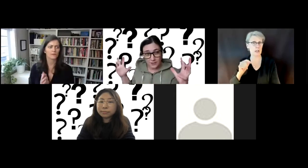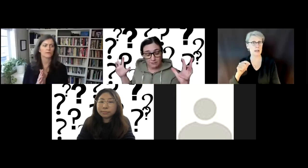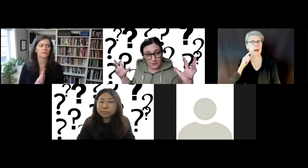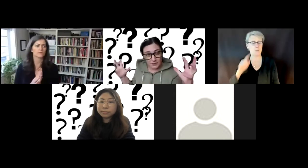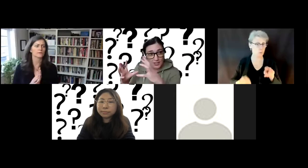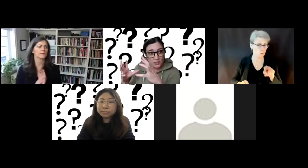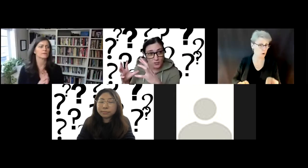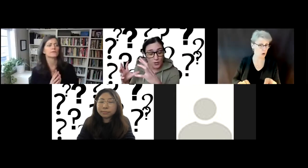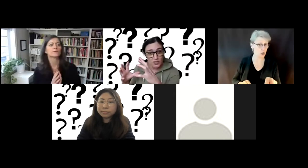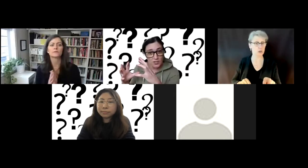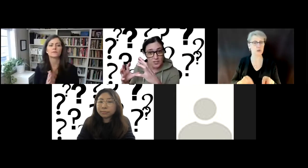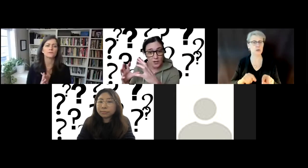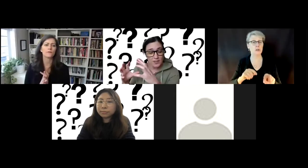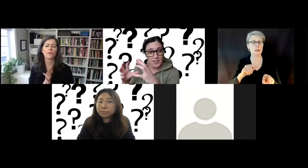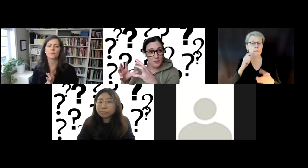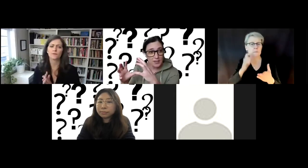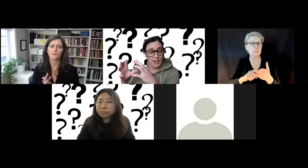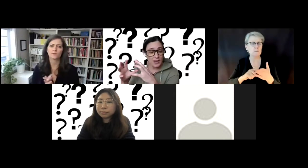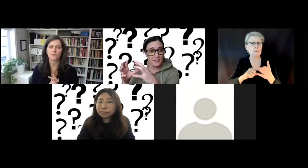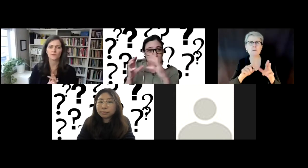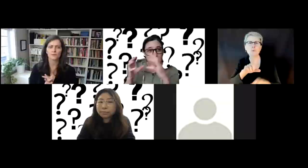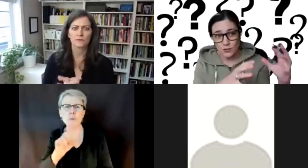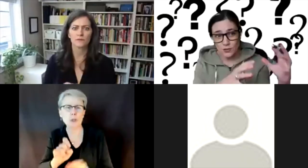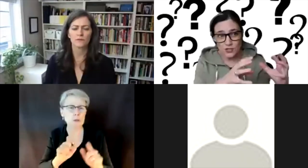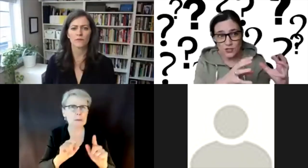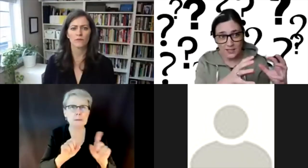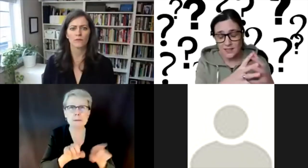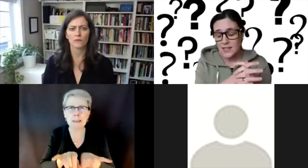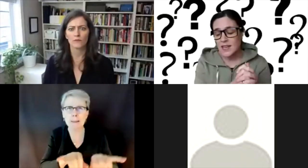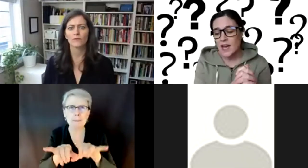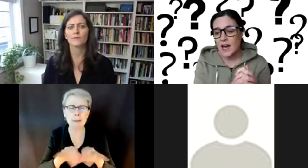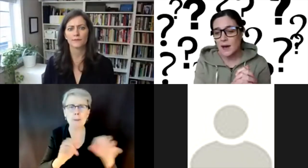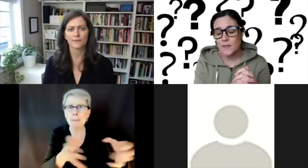put clusters of questions that are on the same kind of area together to Shannon.